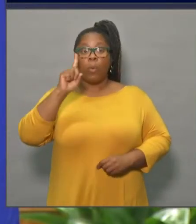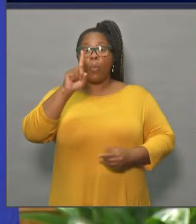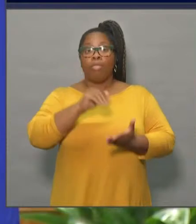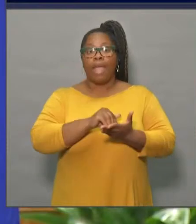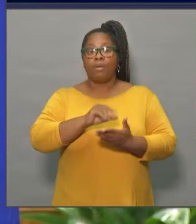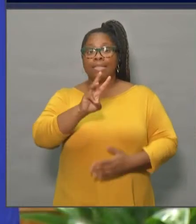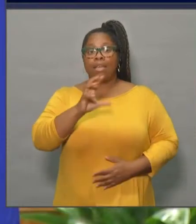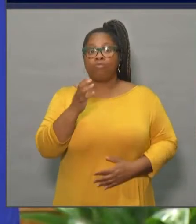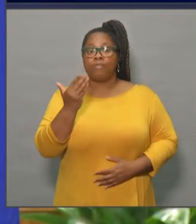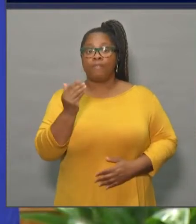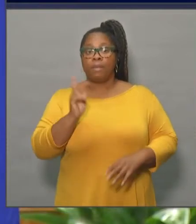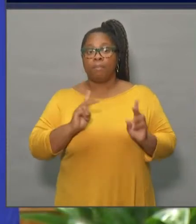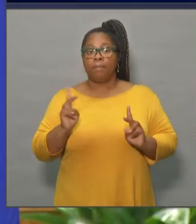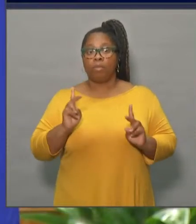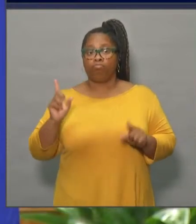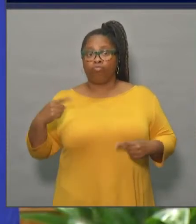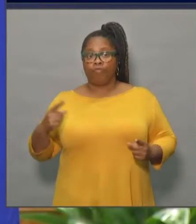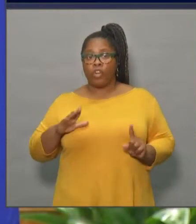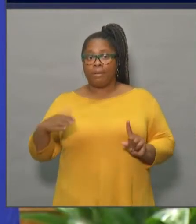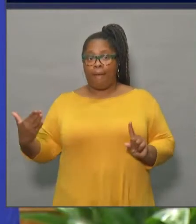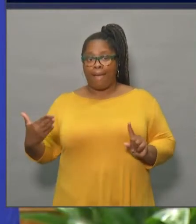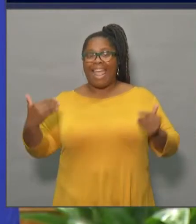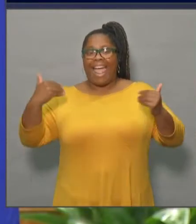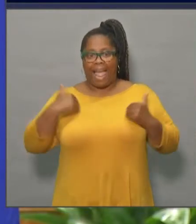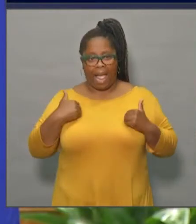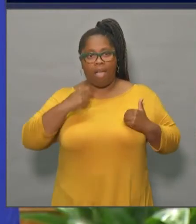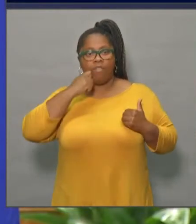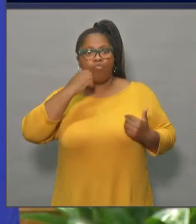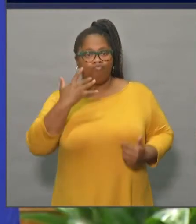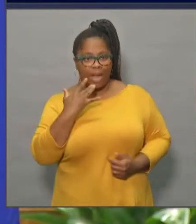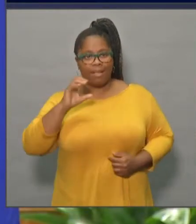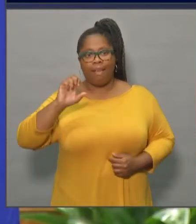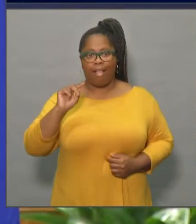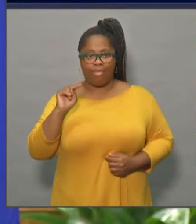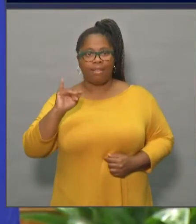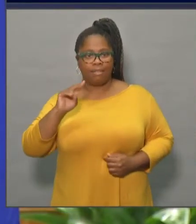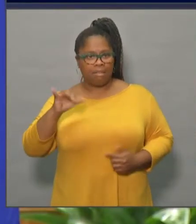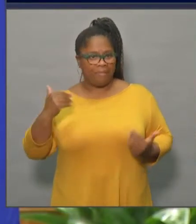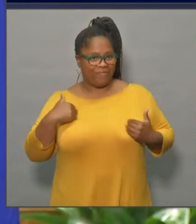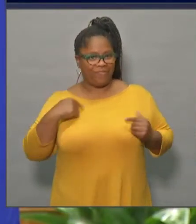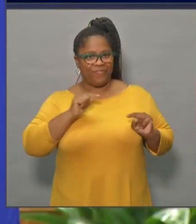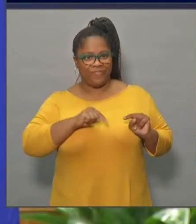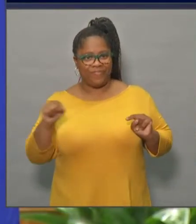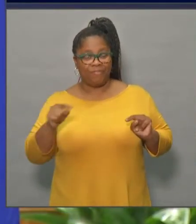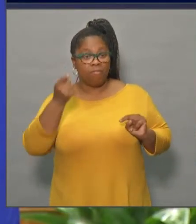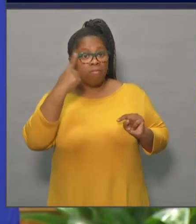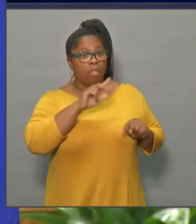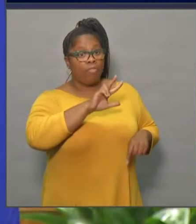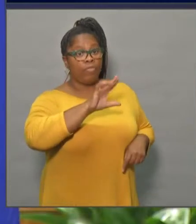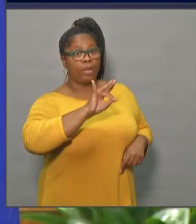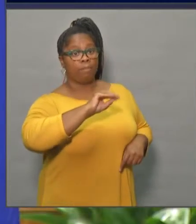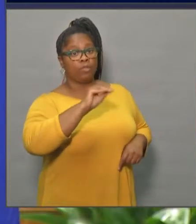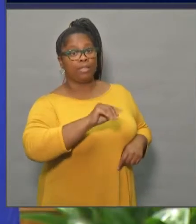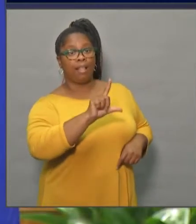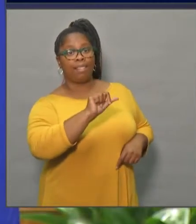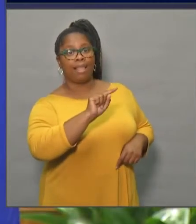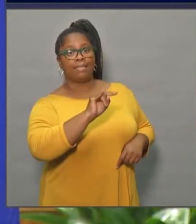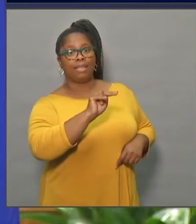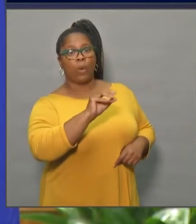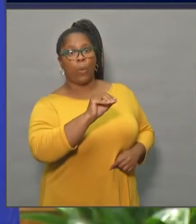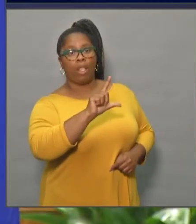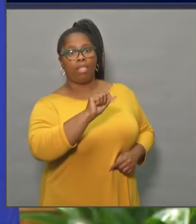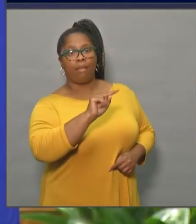1,615 people who have passed away where race and ethnicity data has been identified, 38% are Latino or